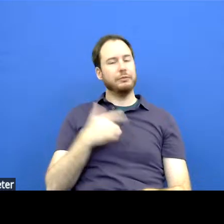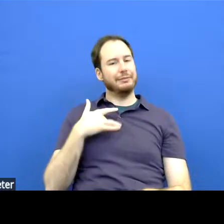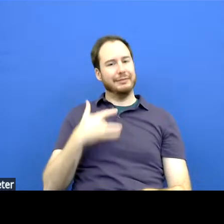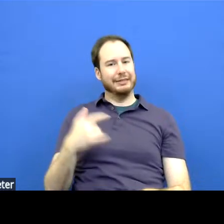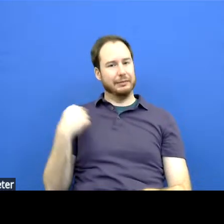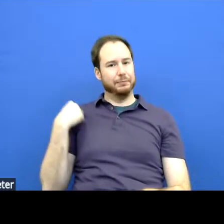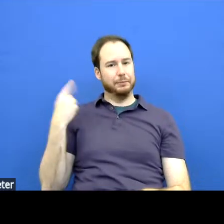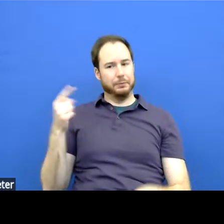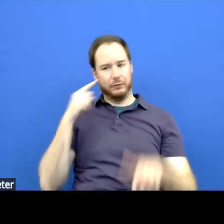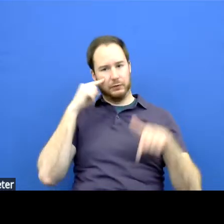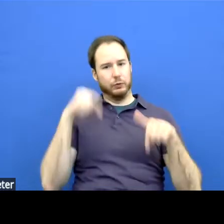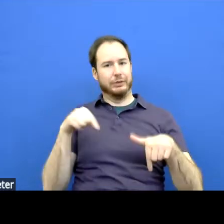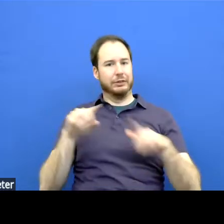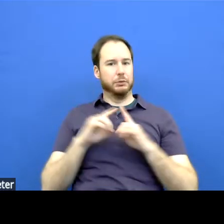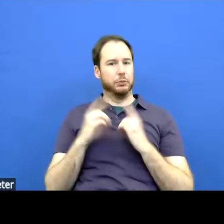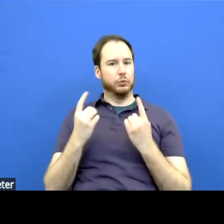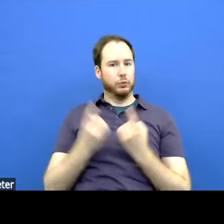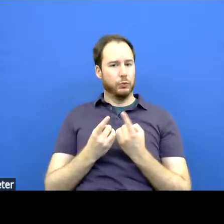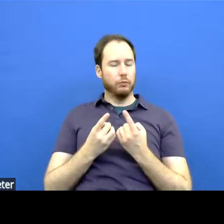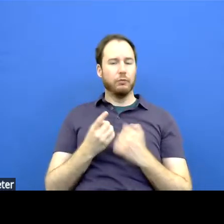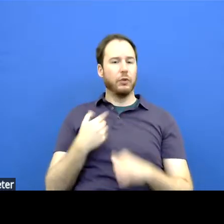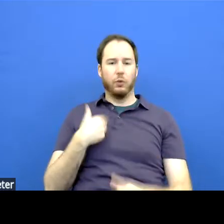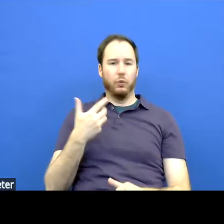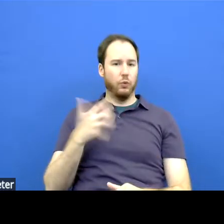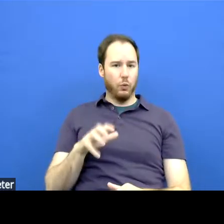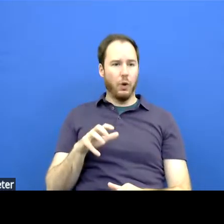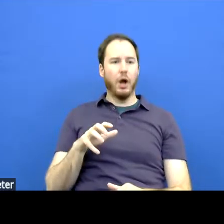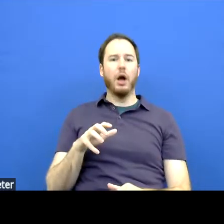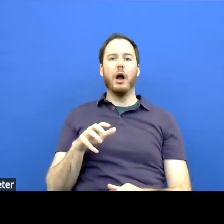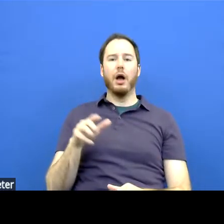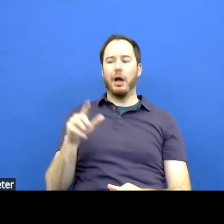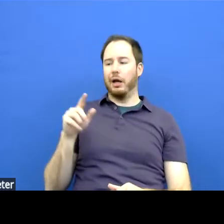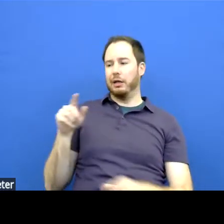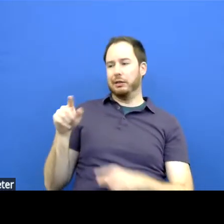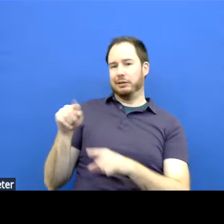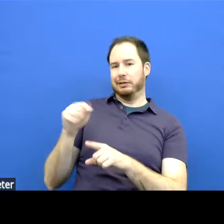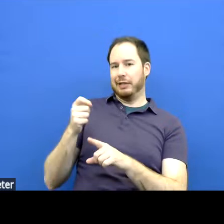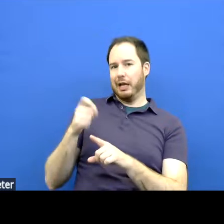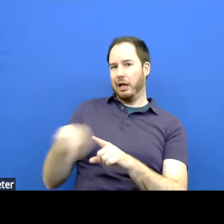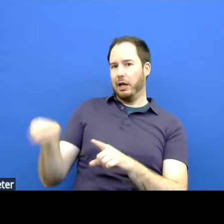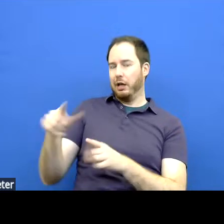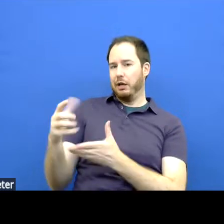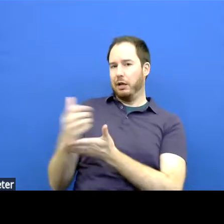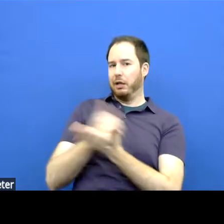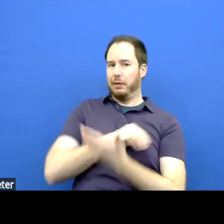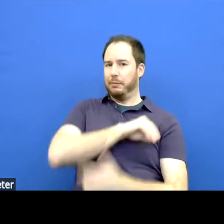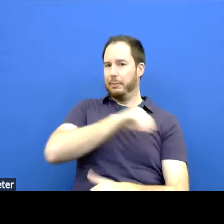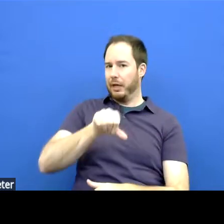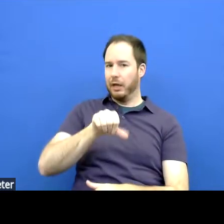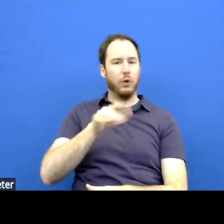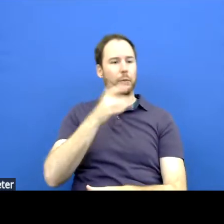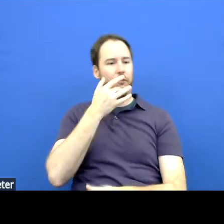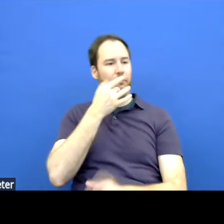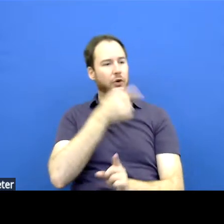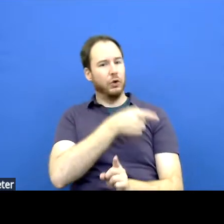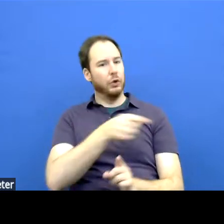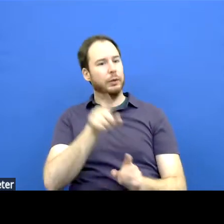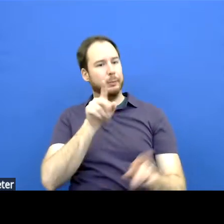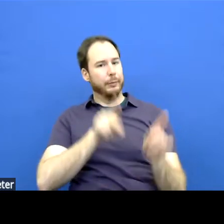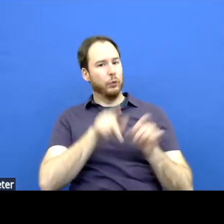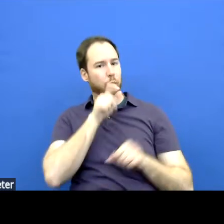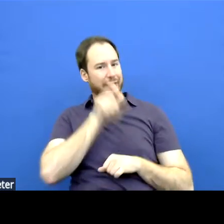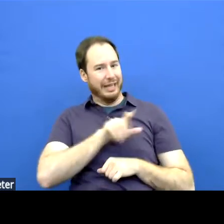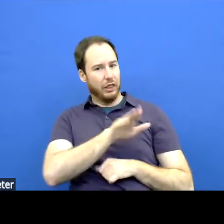this department is, rather than have it being paid for by the taxpayers, it's actually paid for by the people who need their